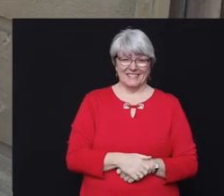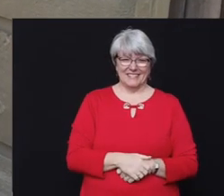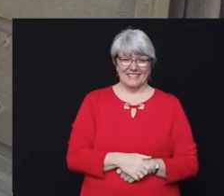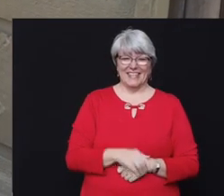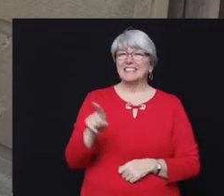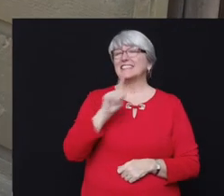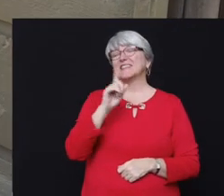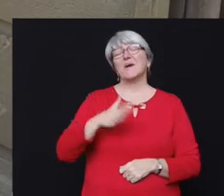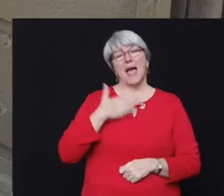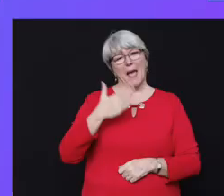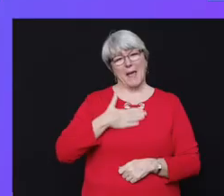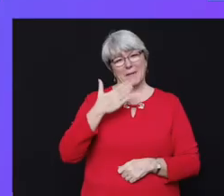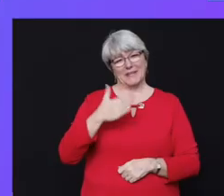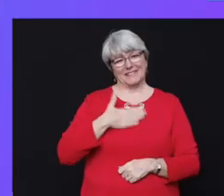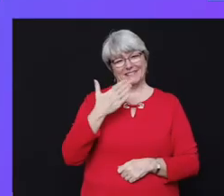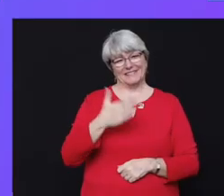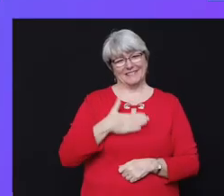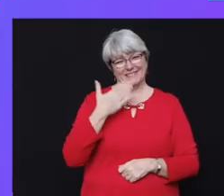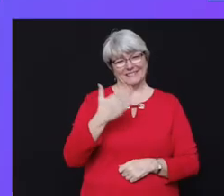She's so happy.